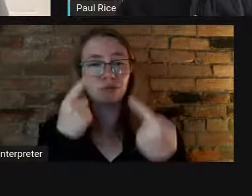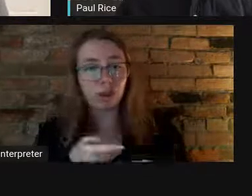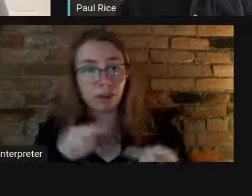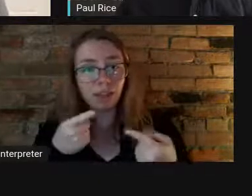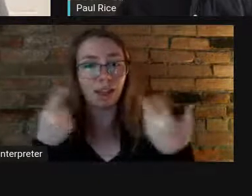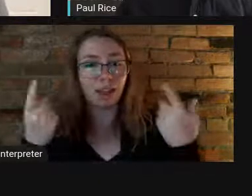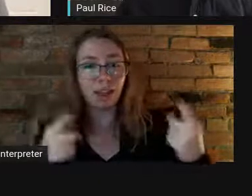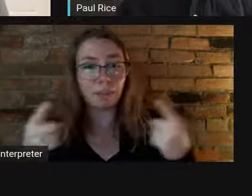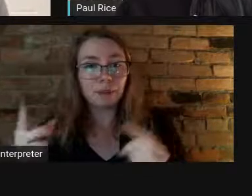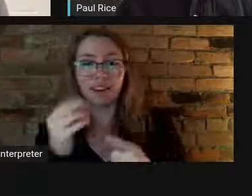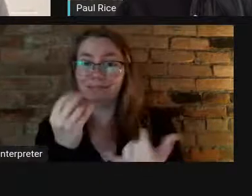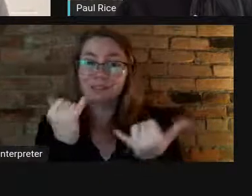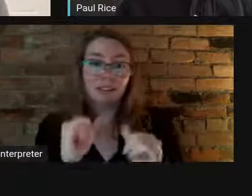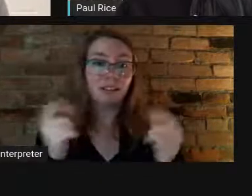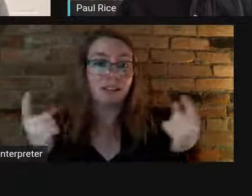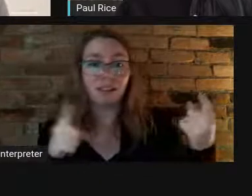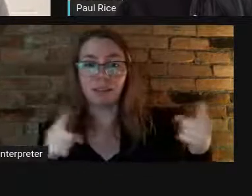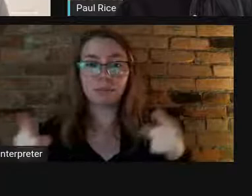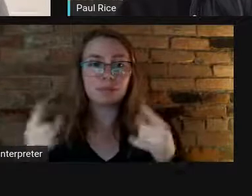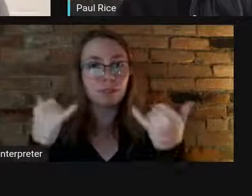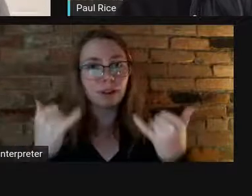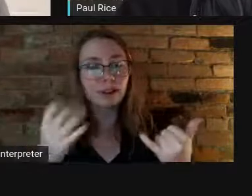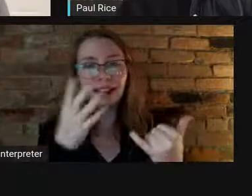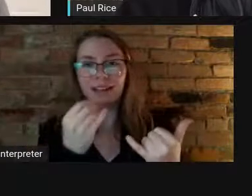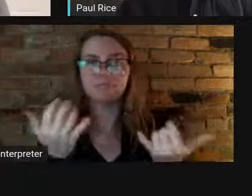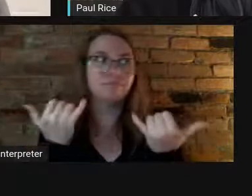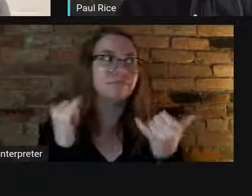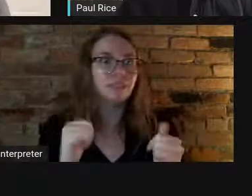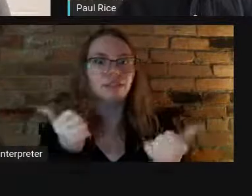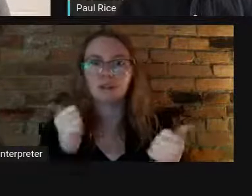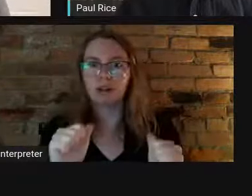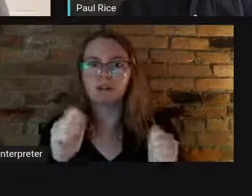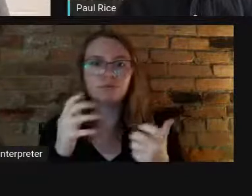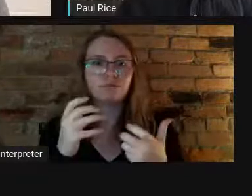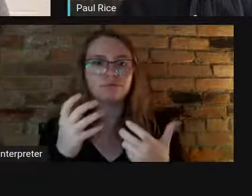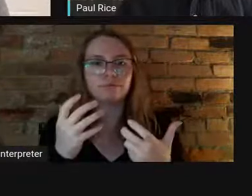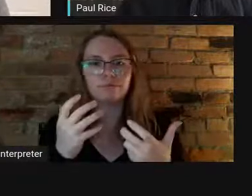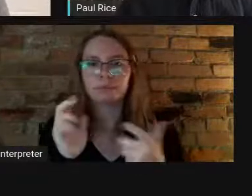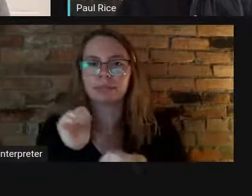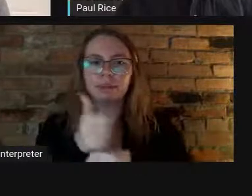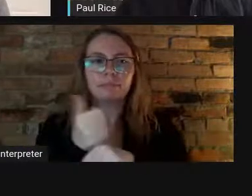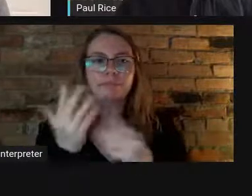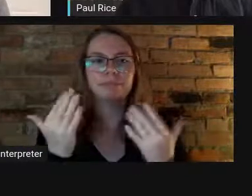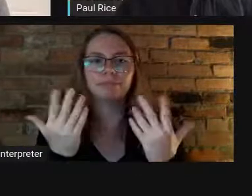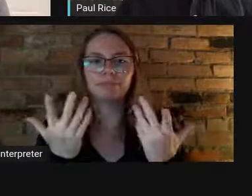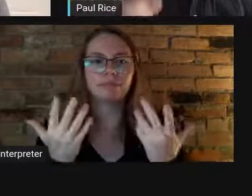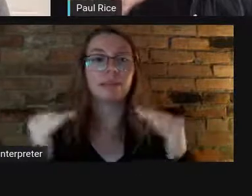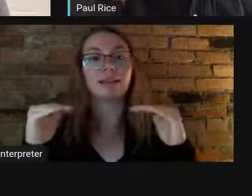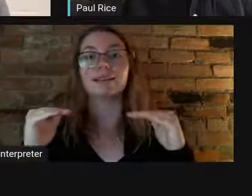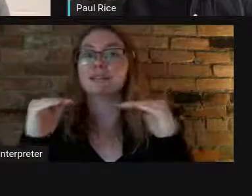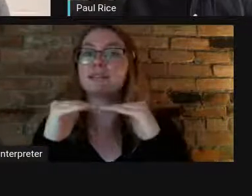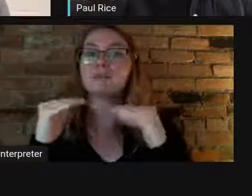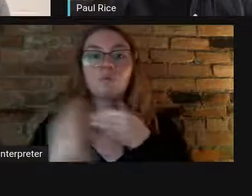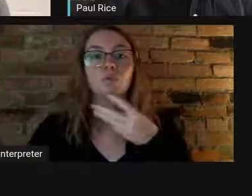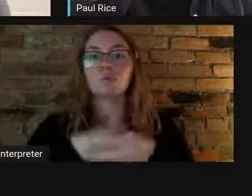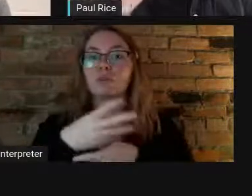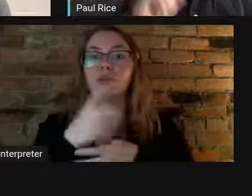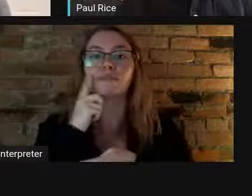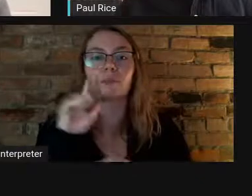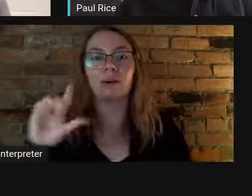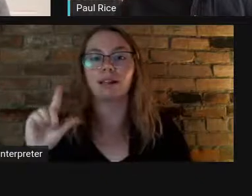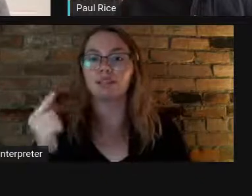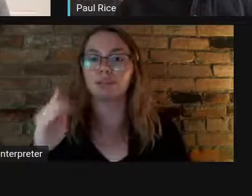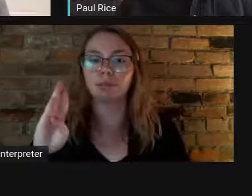went on and still is going on and still the trying to create the kind of equal a world for